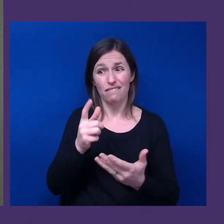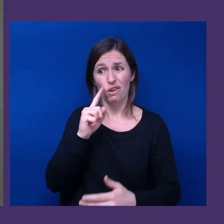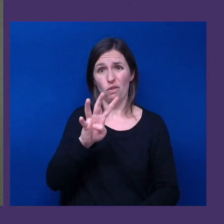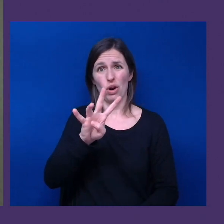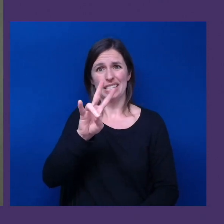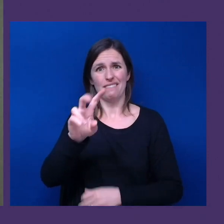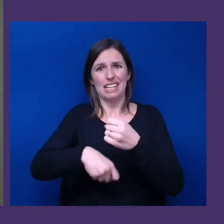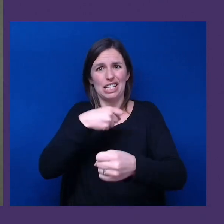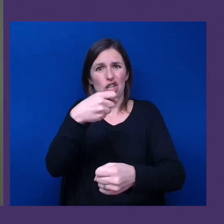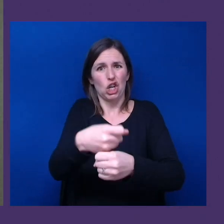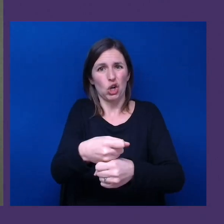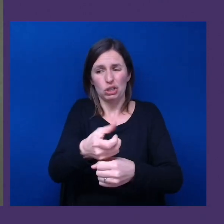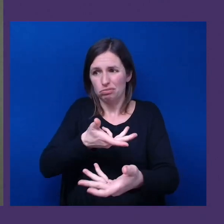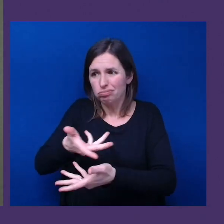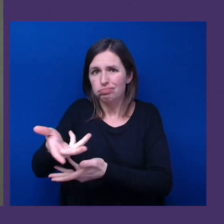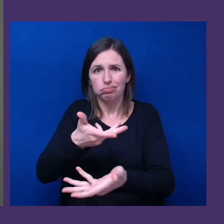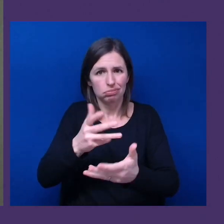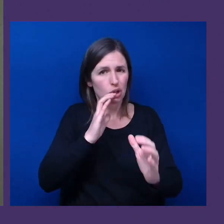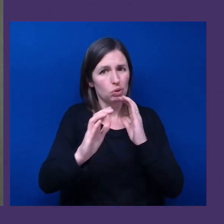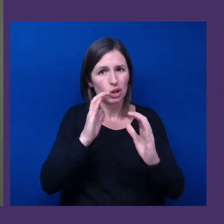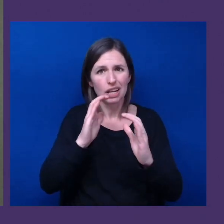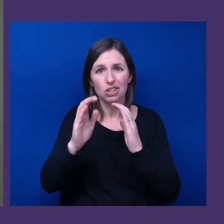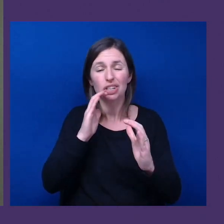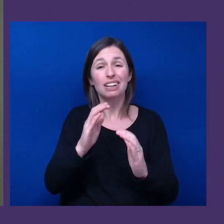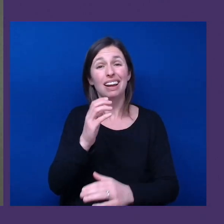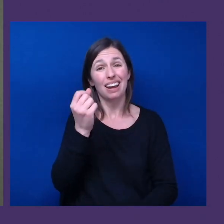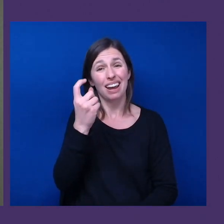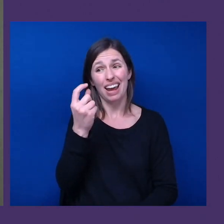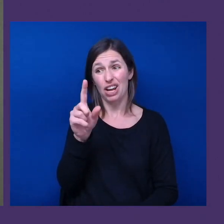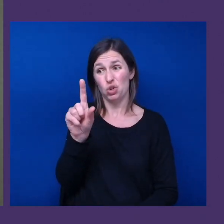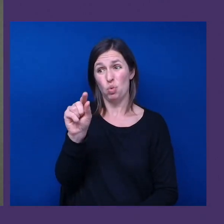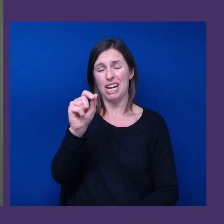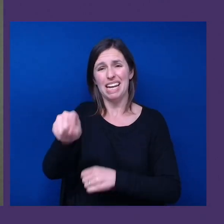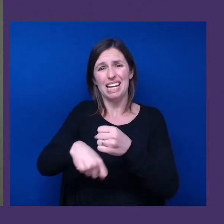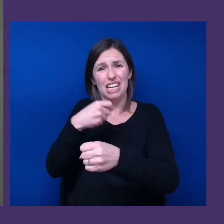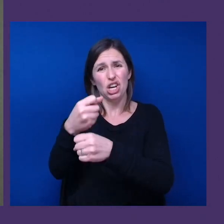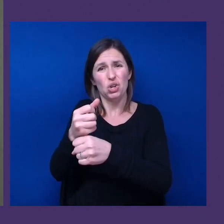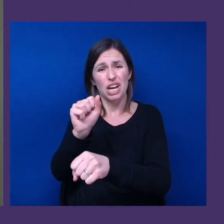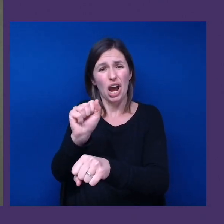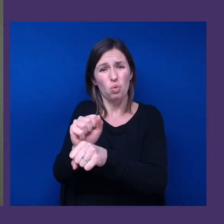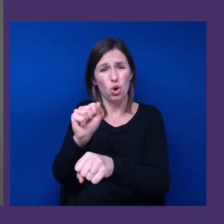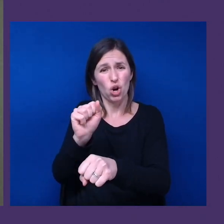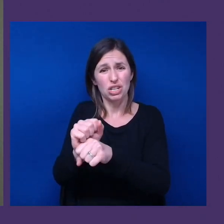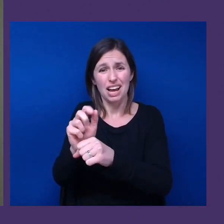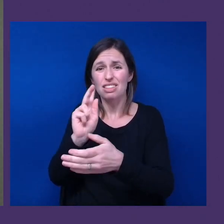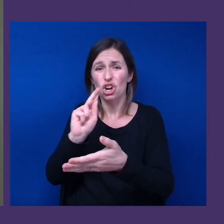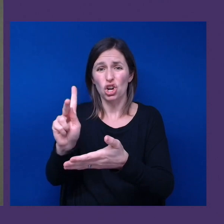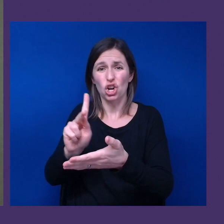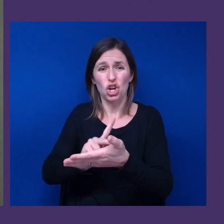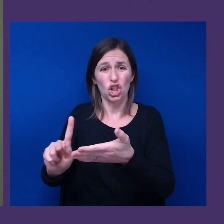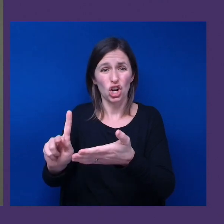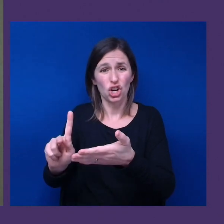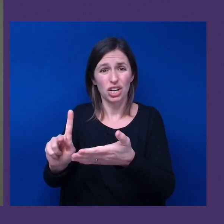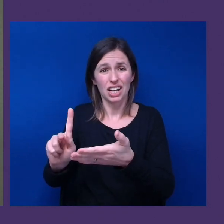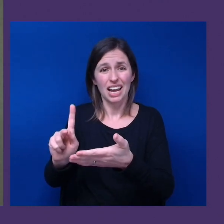employed for 2 decades as a clerk in the distribution center at Booz Allen Hamilton in Vienna,